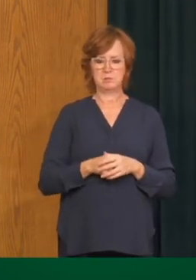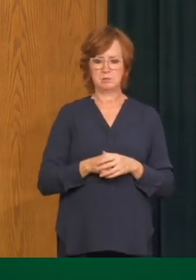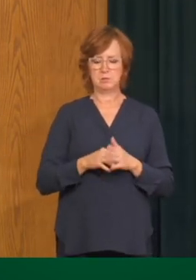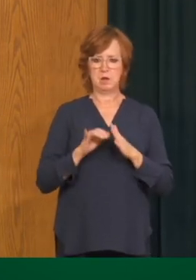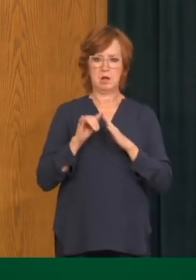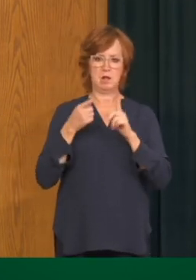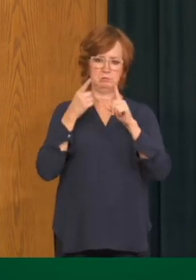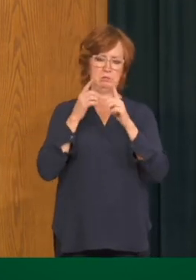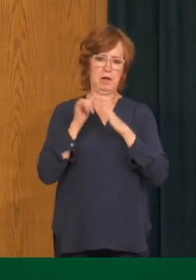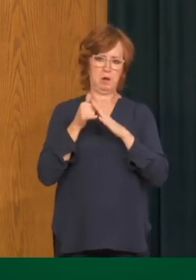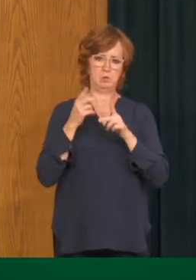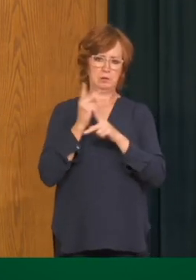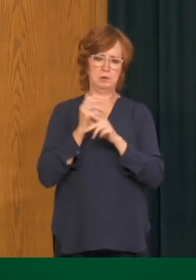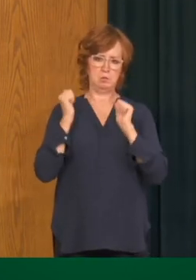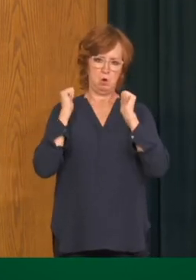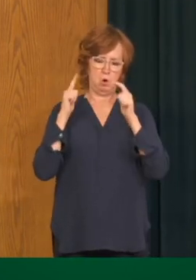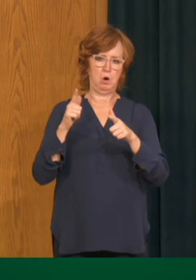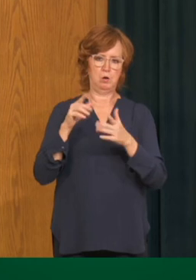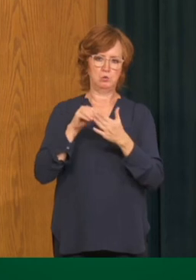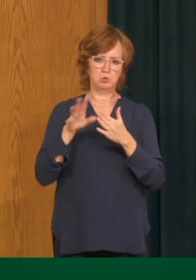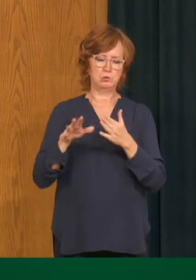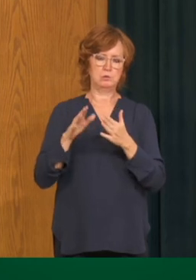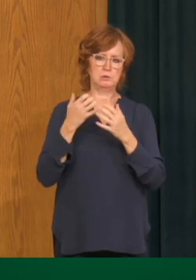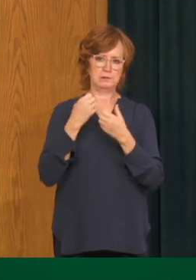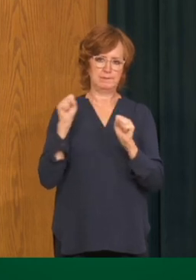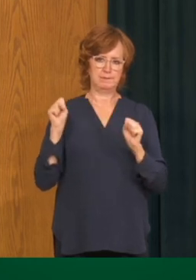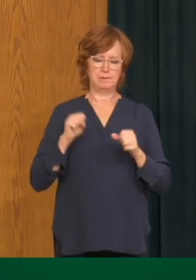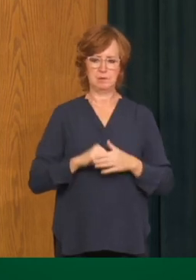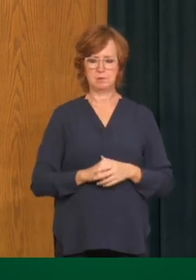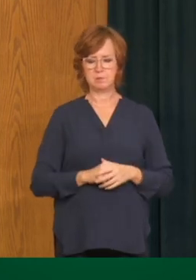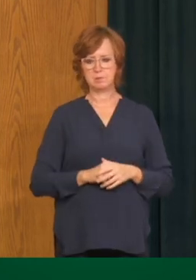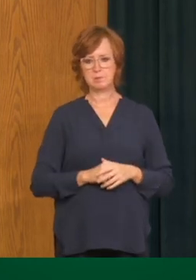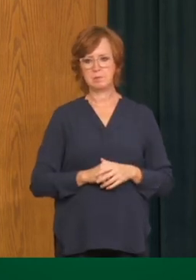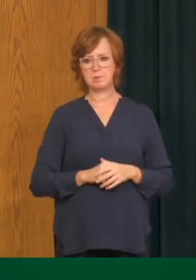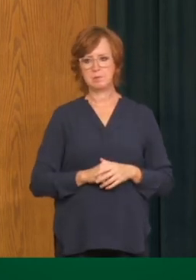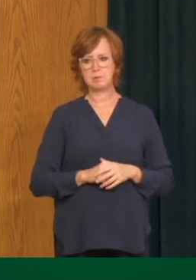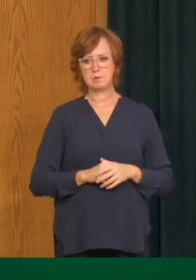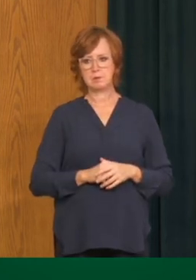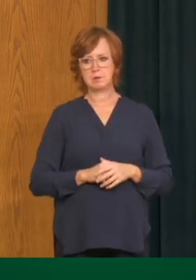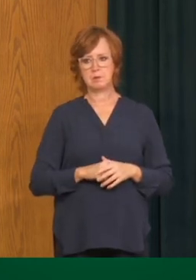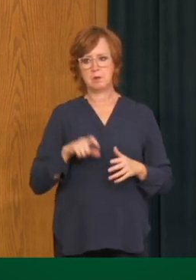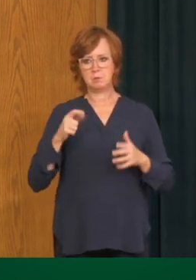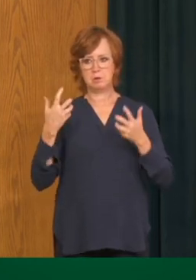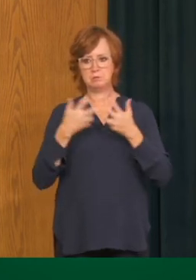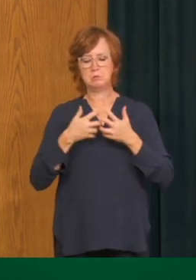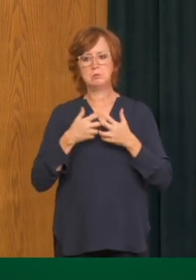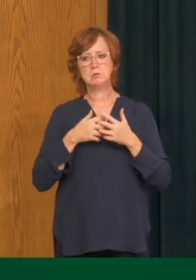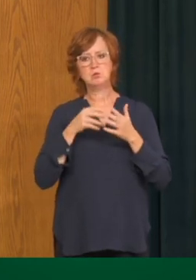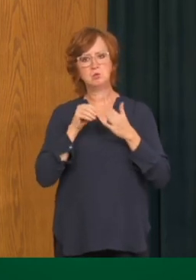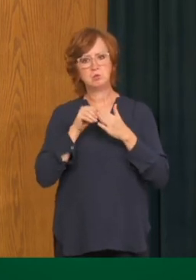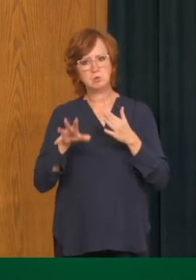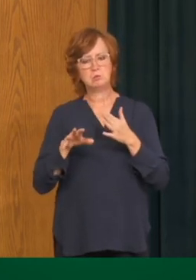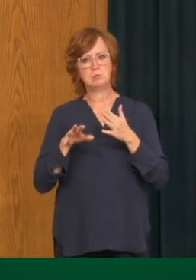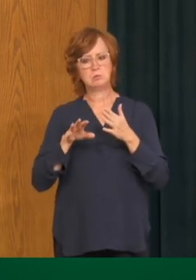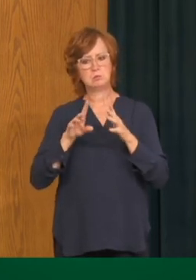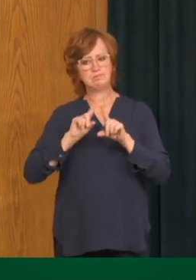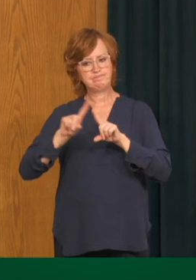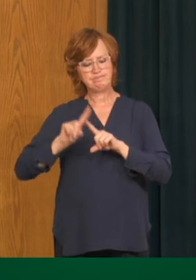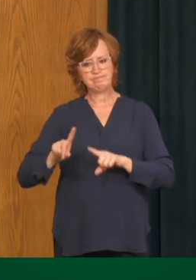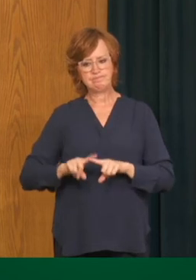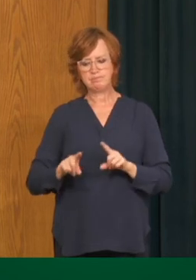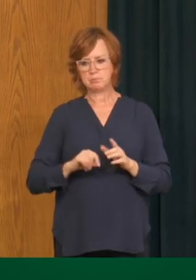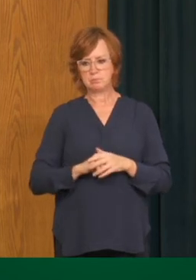safe start, knowing that one school may be very different in terms of number of enrollment, average class size, and